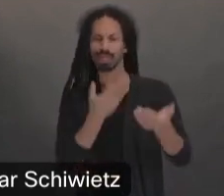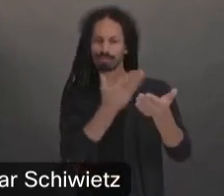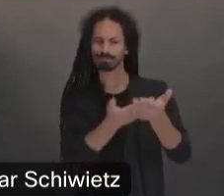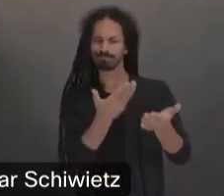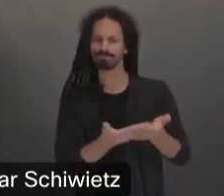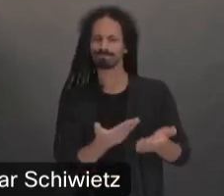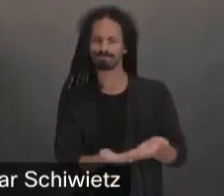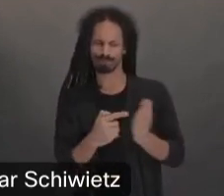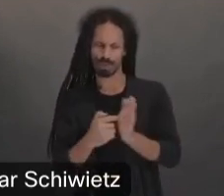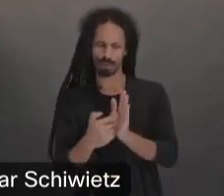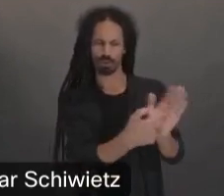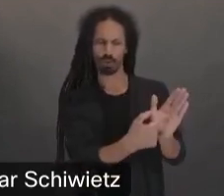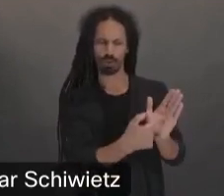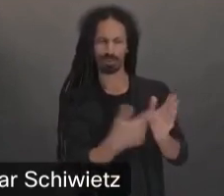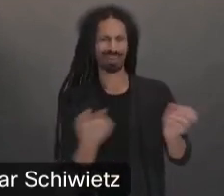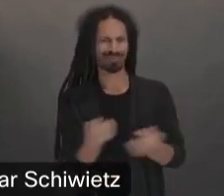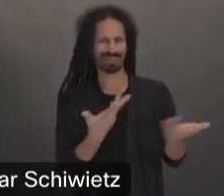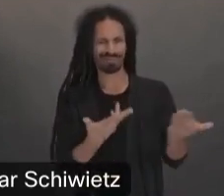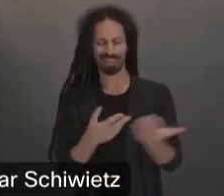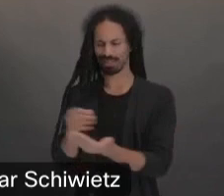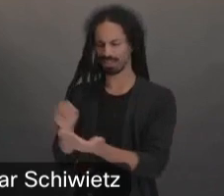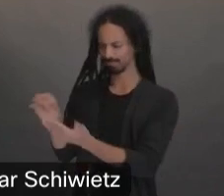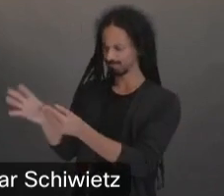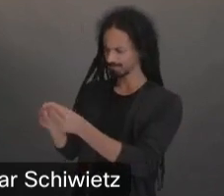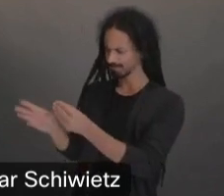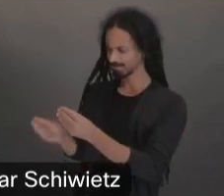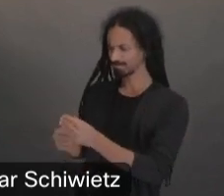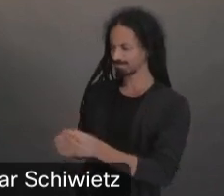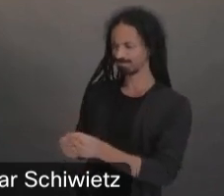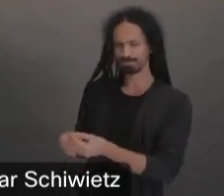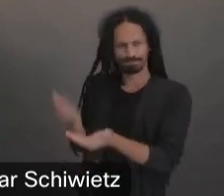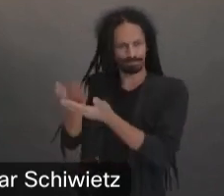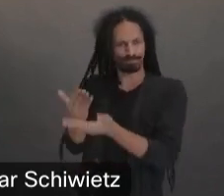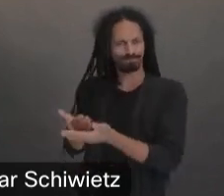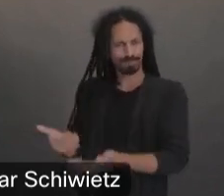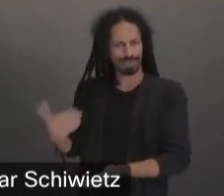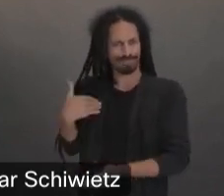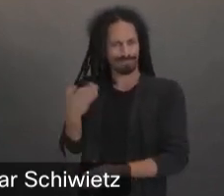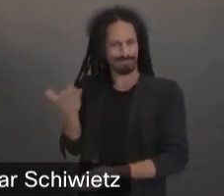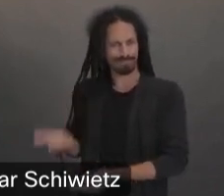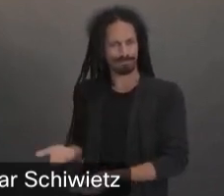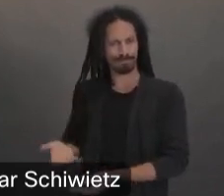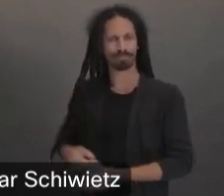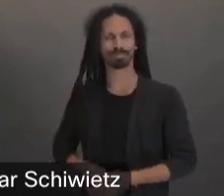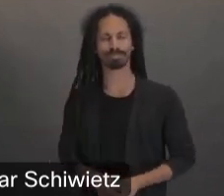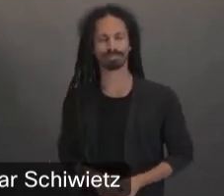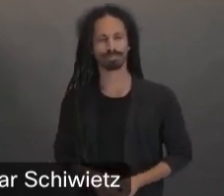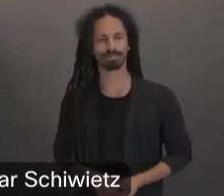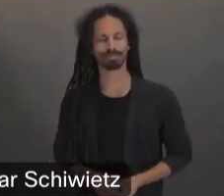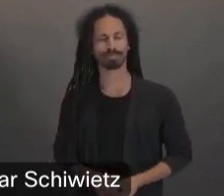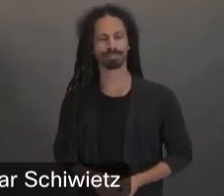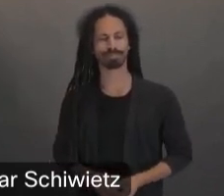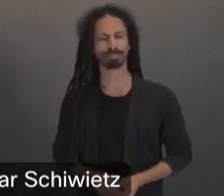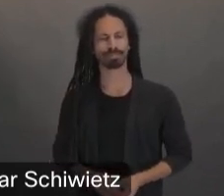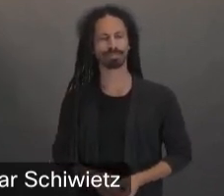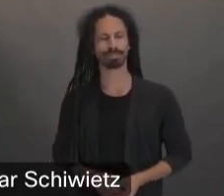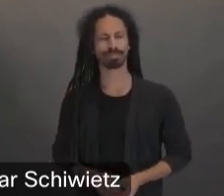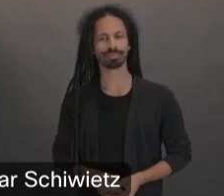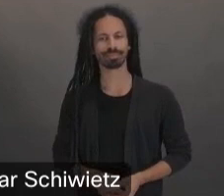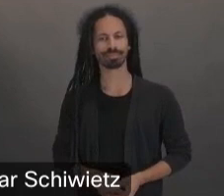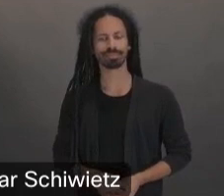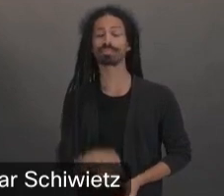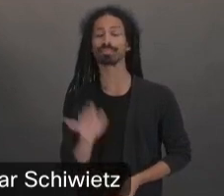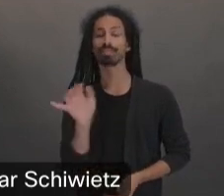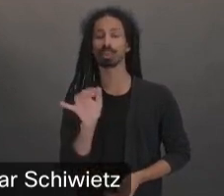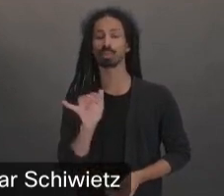your interpretation of what someone else has said. It also allows you to give an